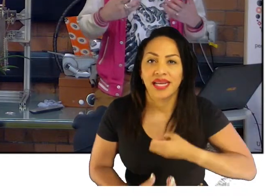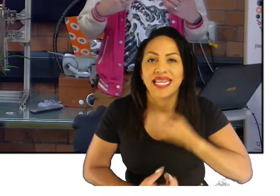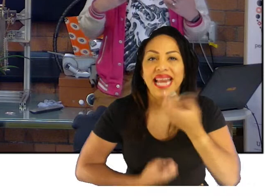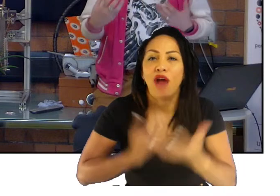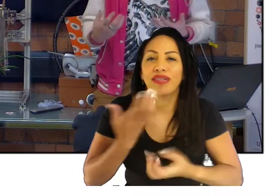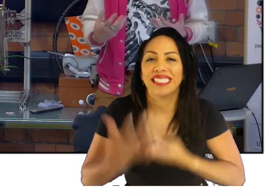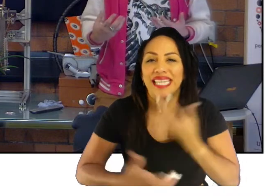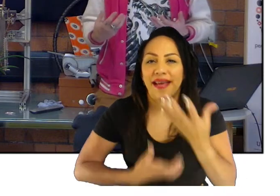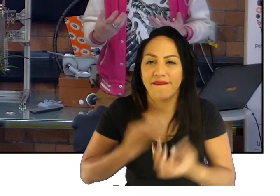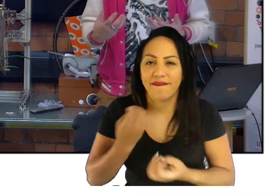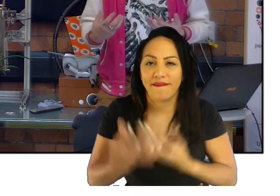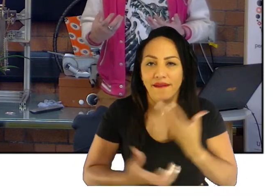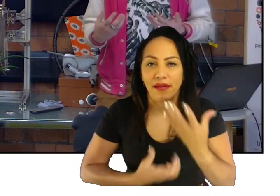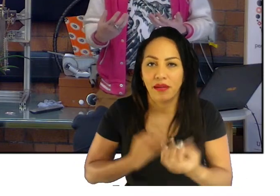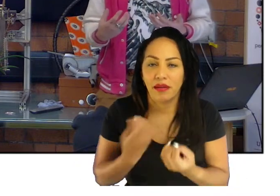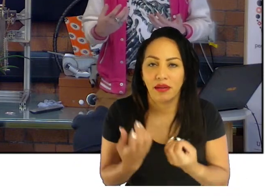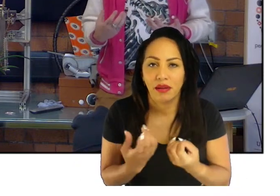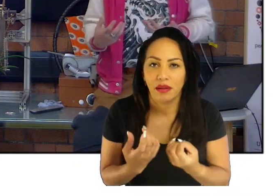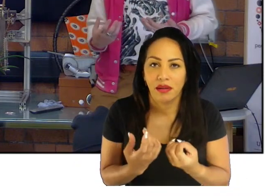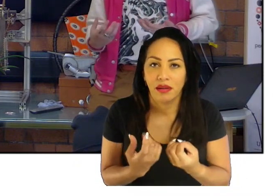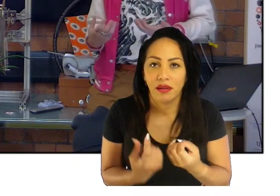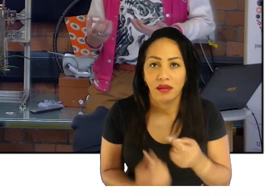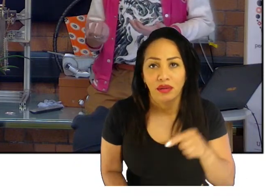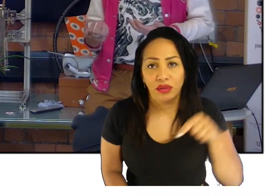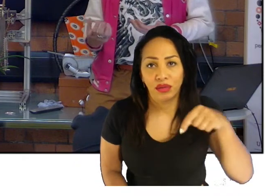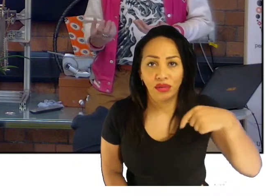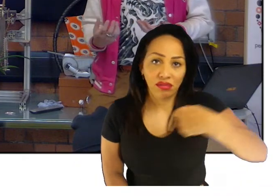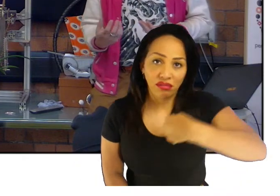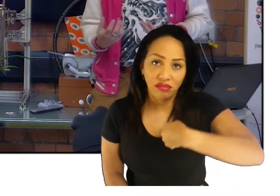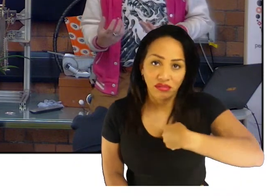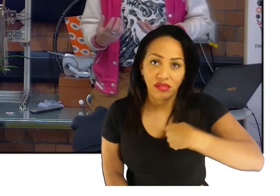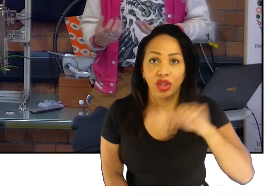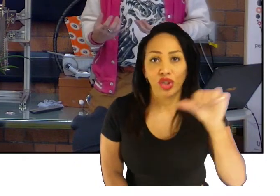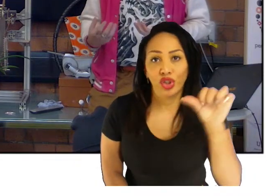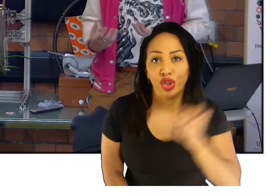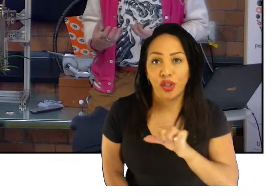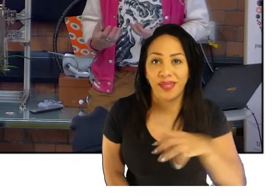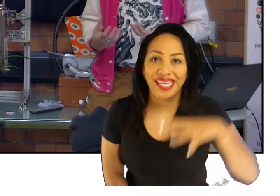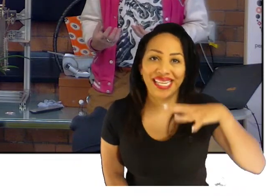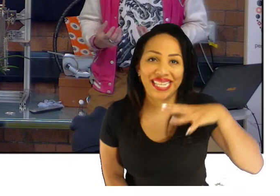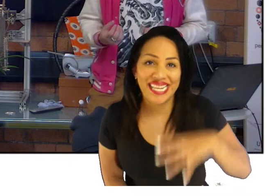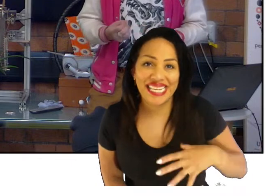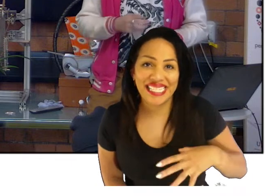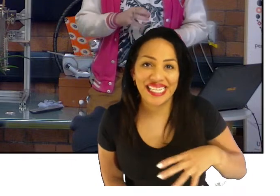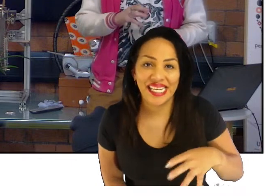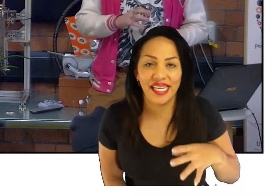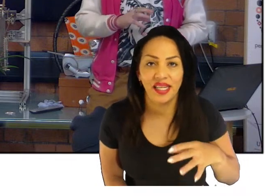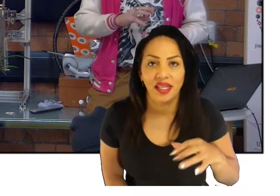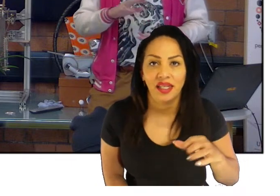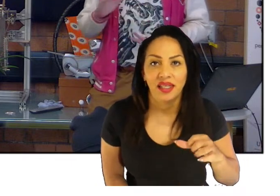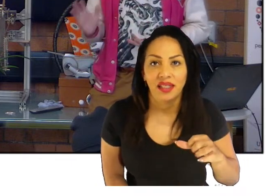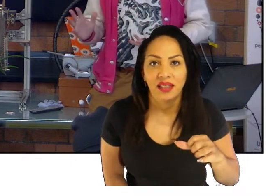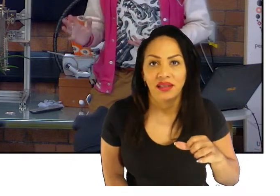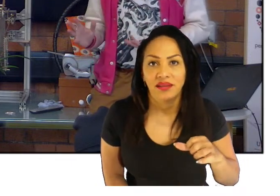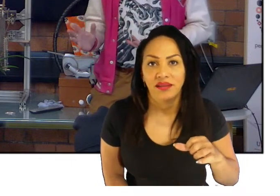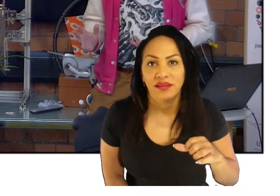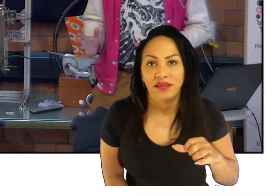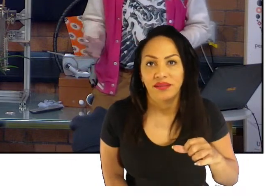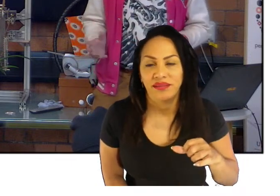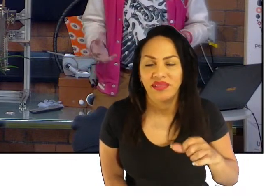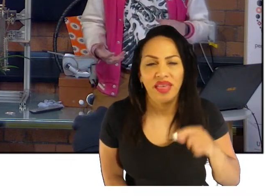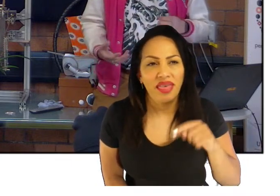and, well, frankly, being angry is really powerful. It's out there